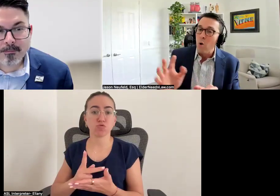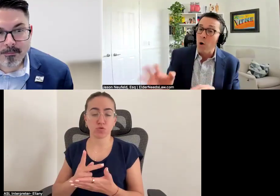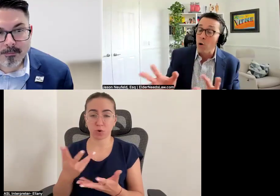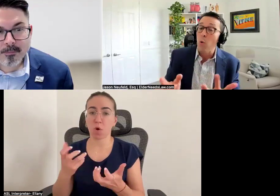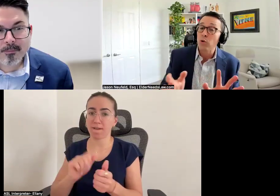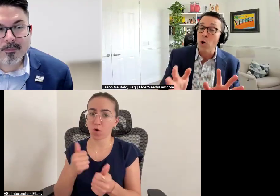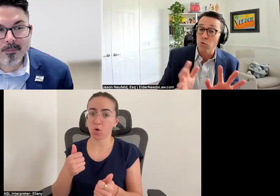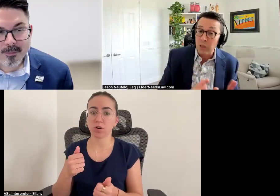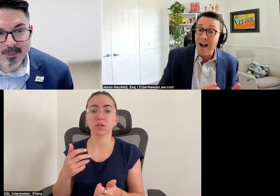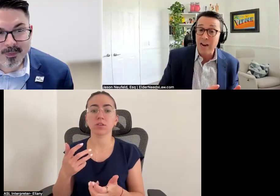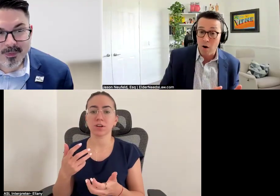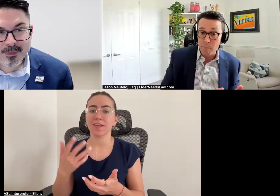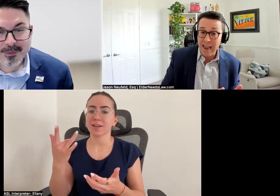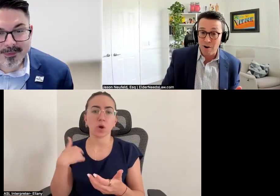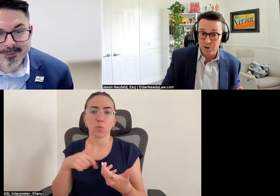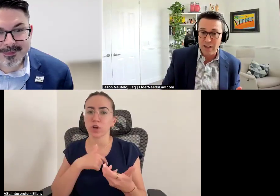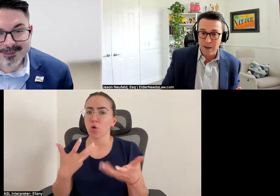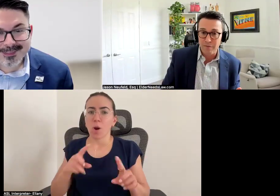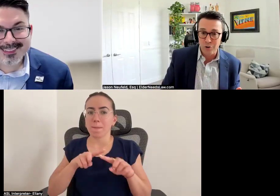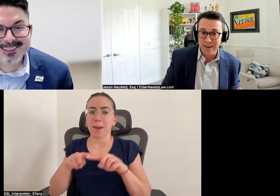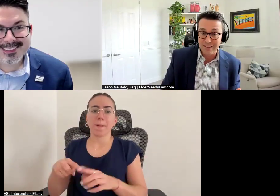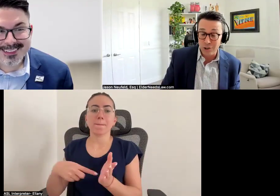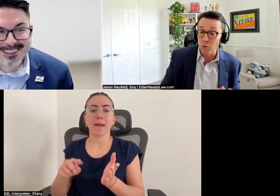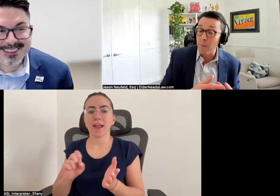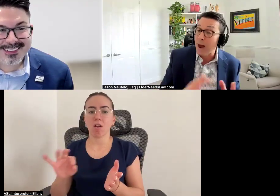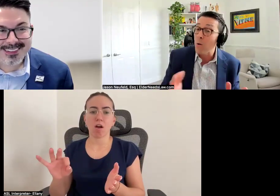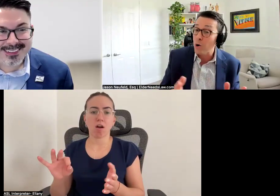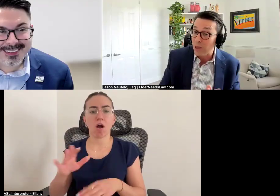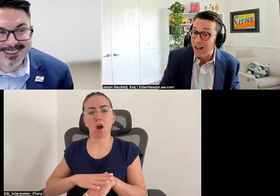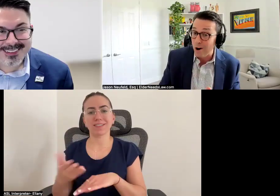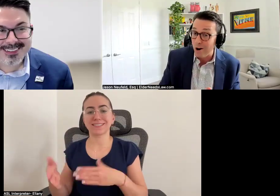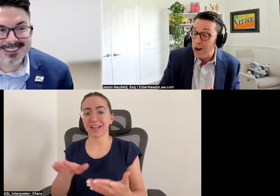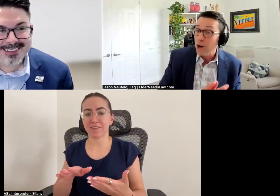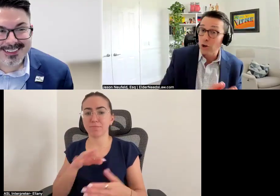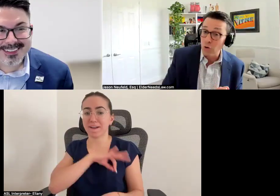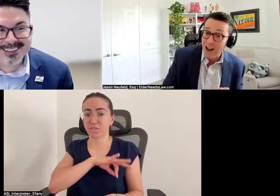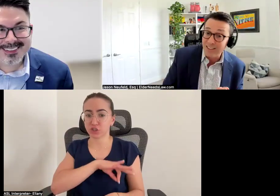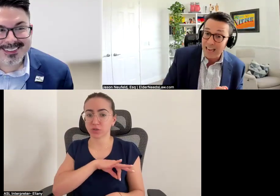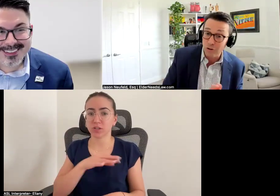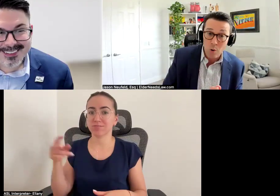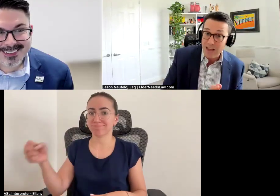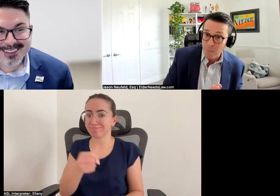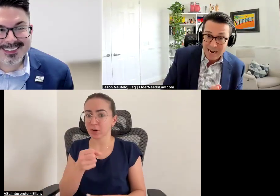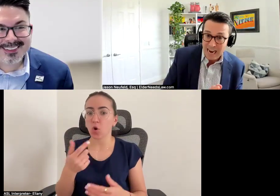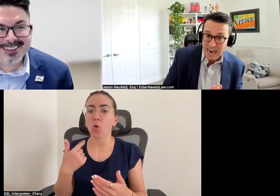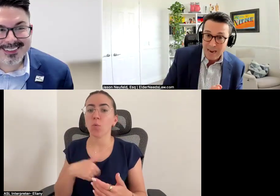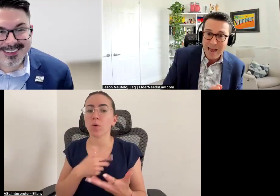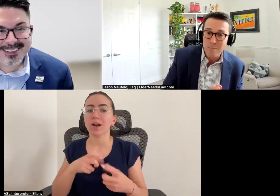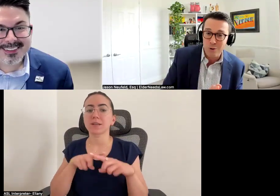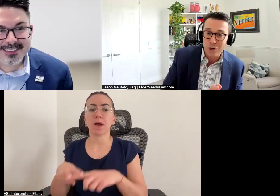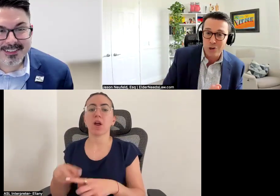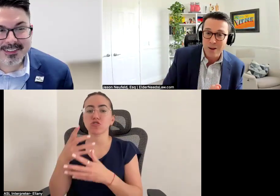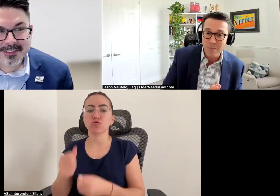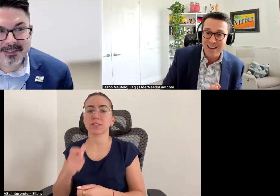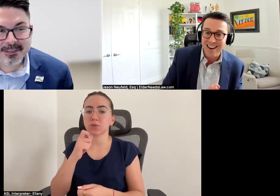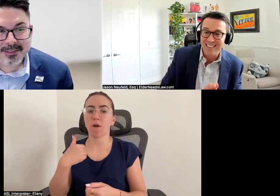again, we don't always want to rely on pay on death beneficiary designations. We might want to rely on trusts that don't have a Medicaid payback